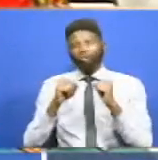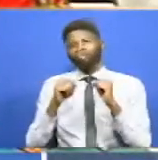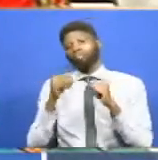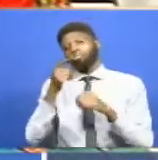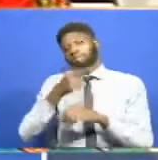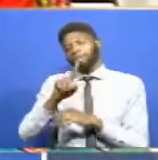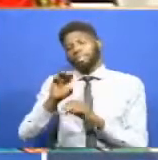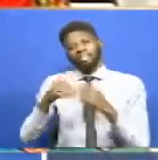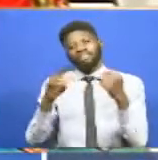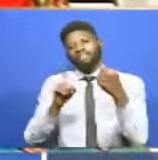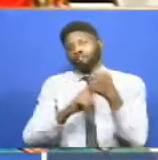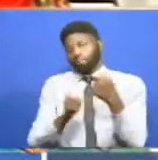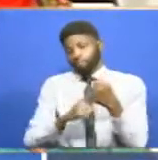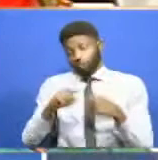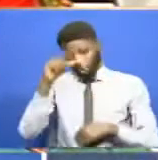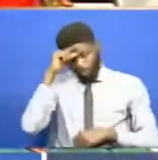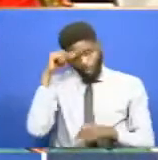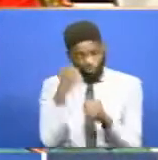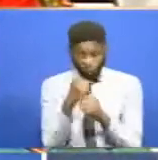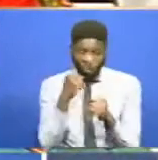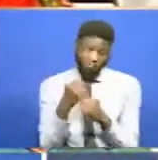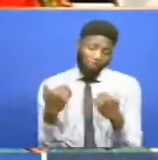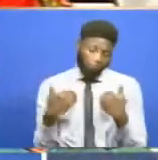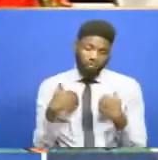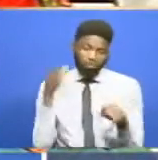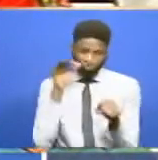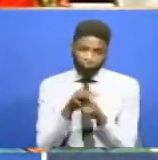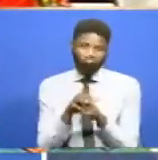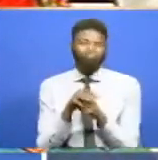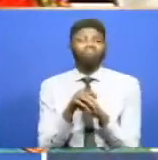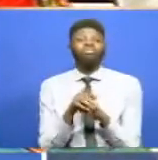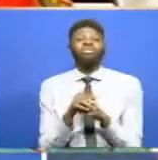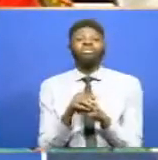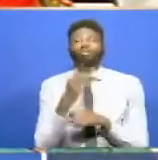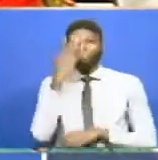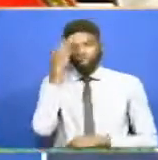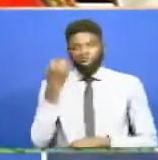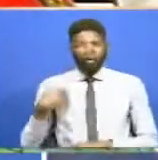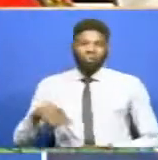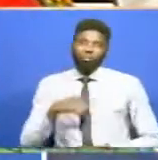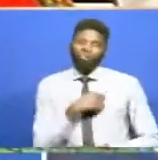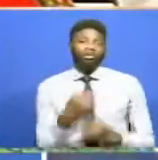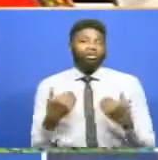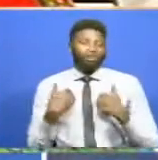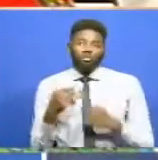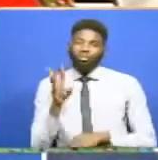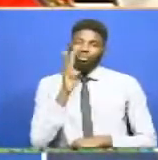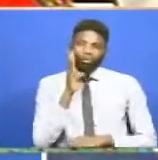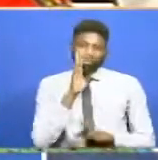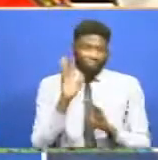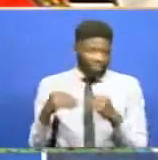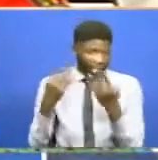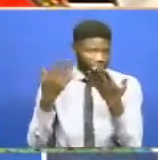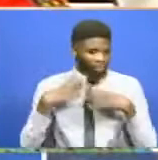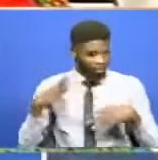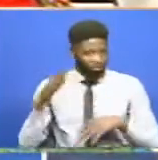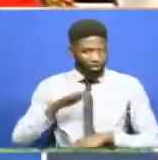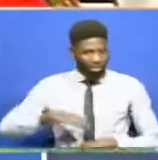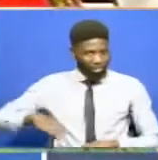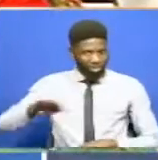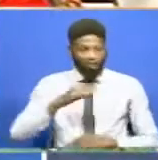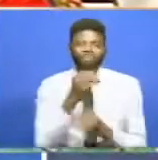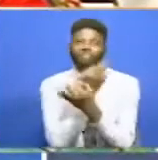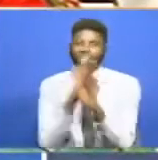because the government has done quite a lot, because we have water being given to residents free of